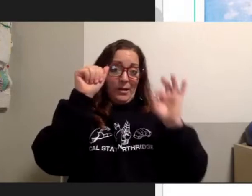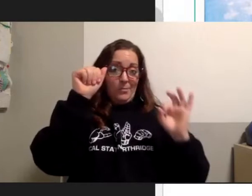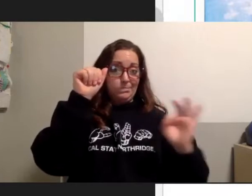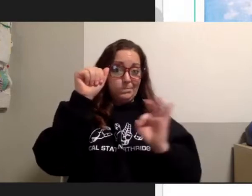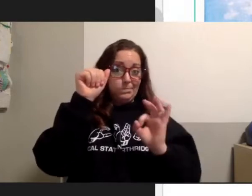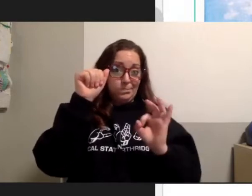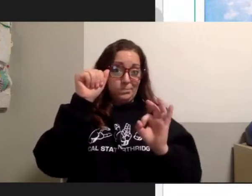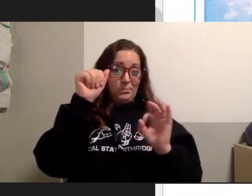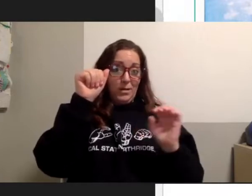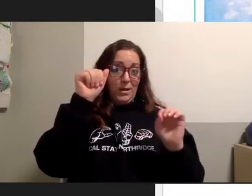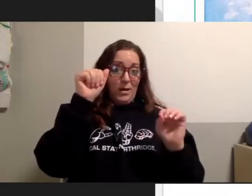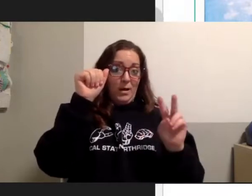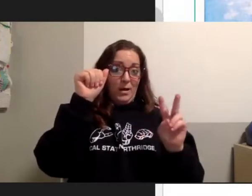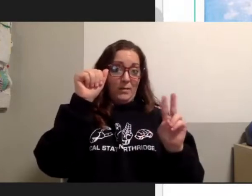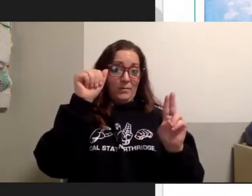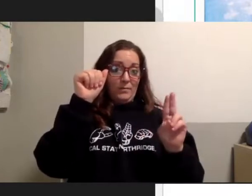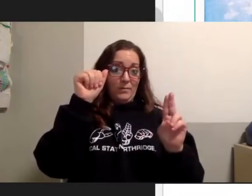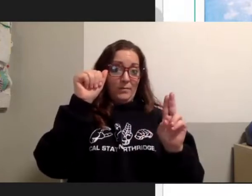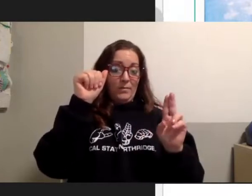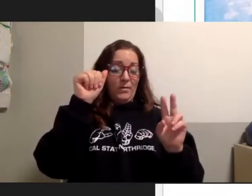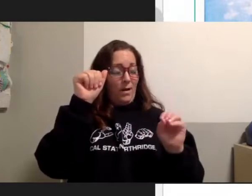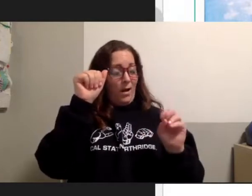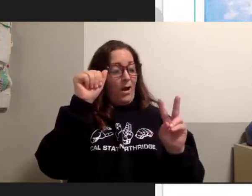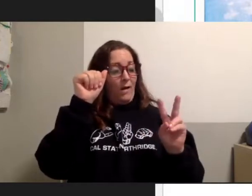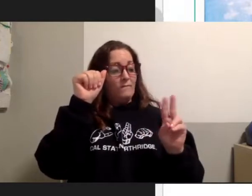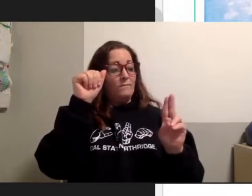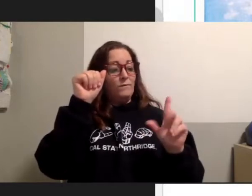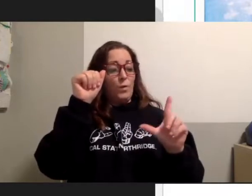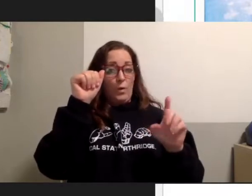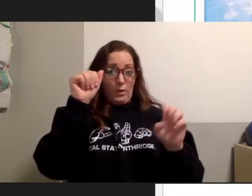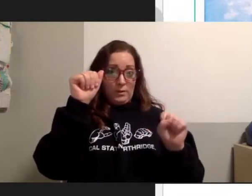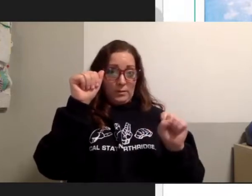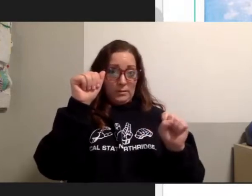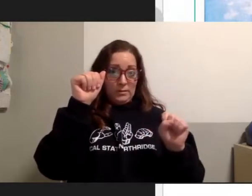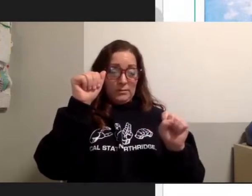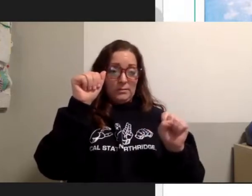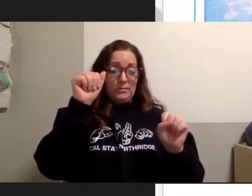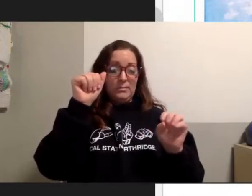and the stigma, and then there's the ovules.